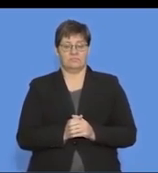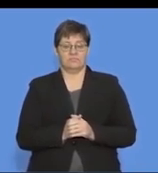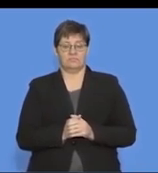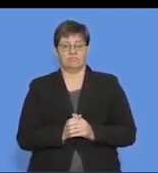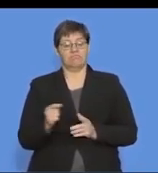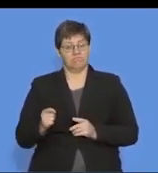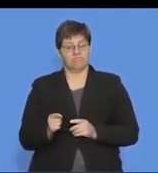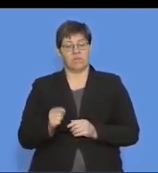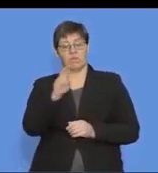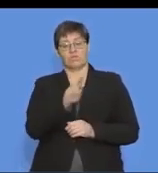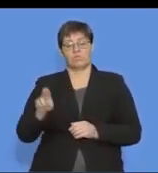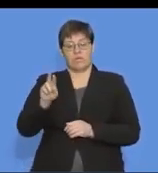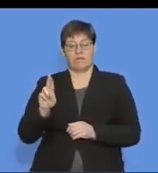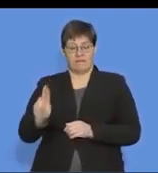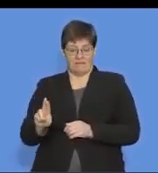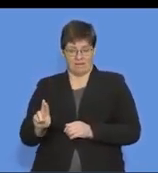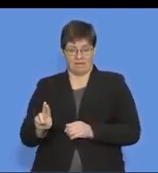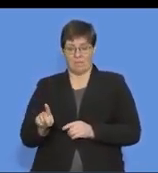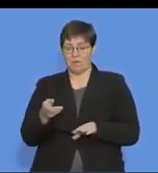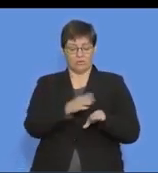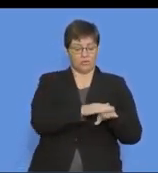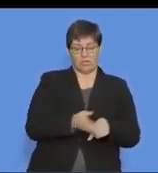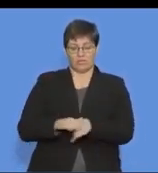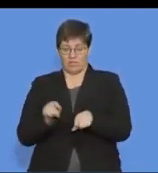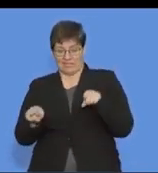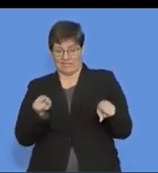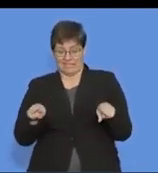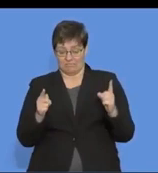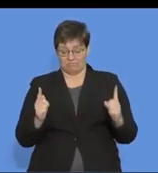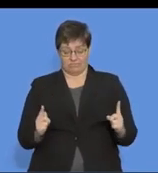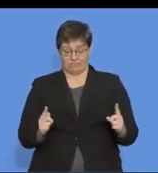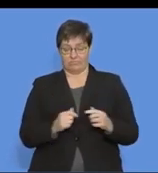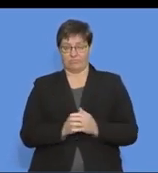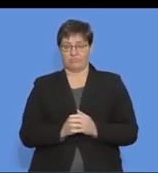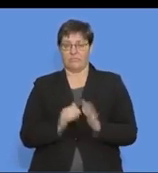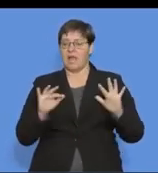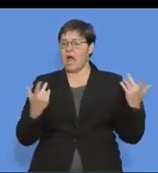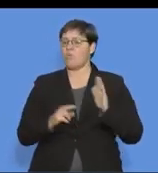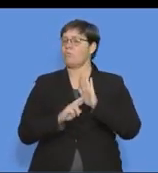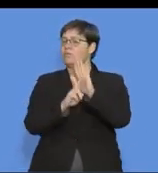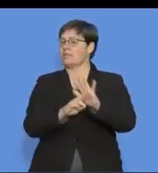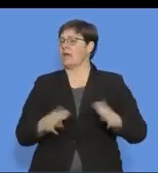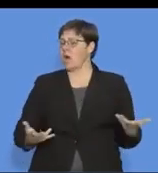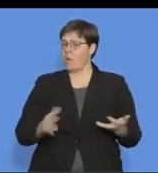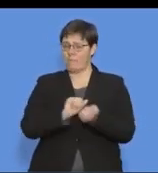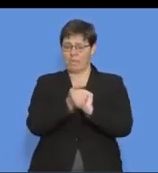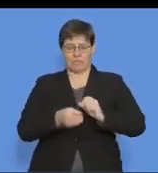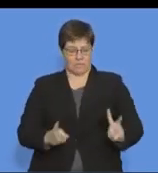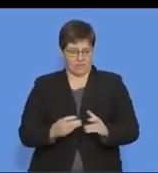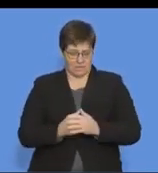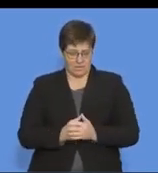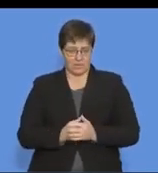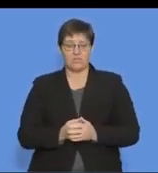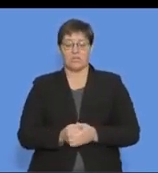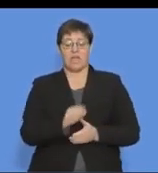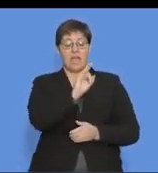to the square of the distance between the charges, right? So it's inversely proportional. How do we represent this mathematically? We are